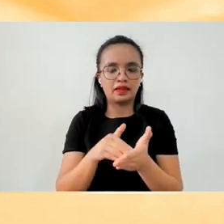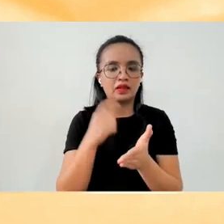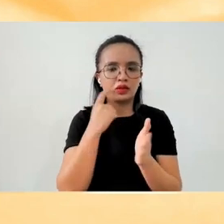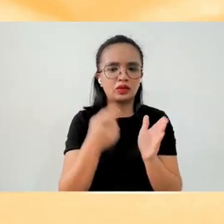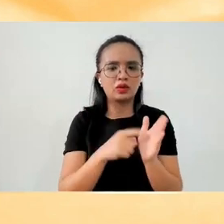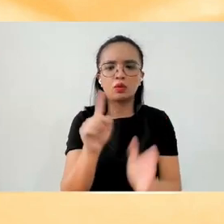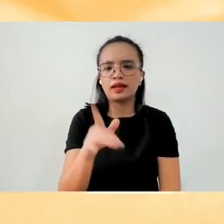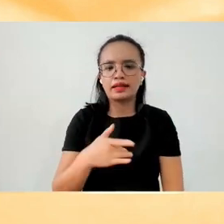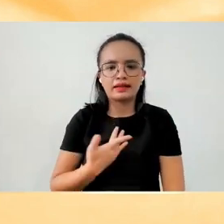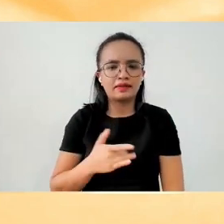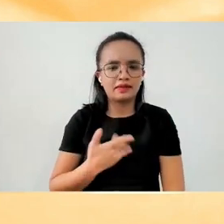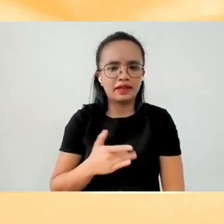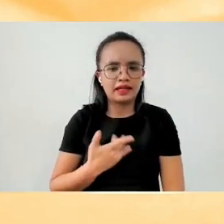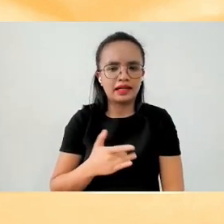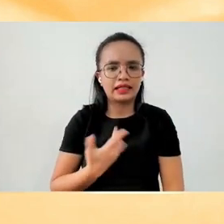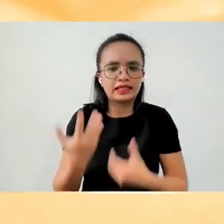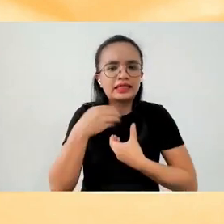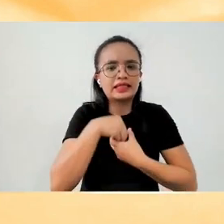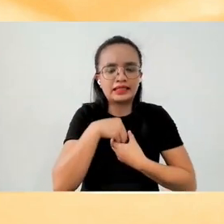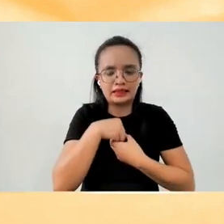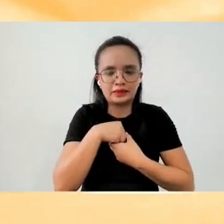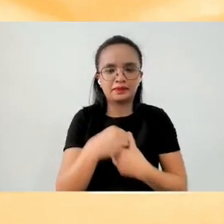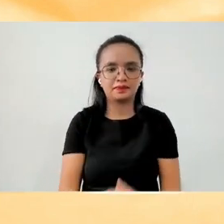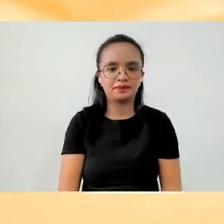feel from the inside.